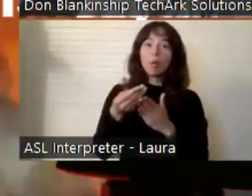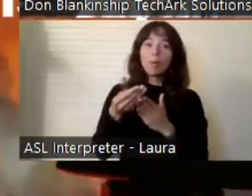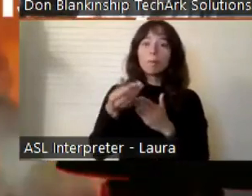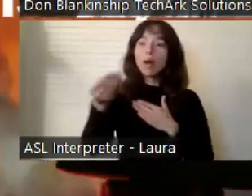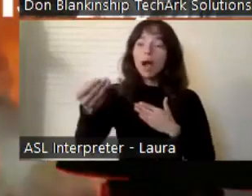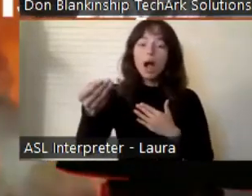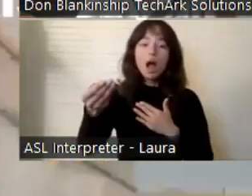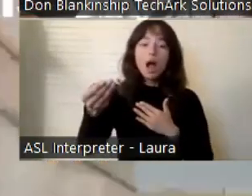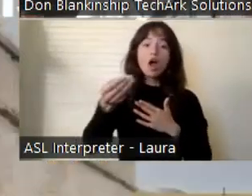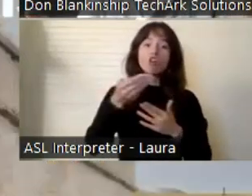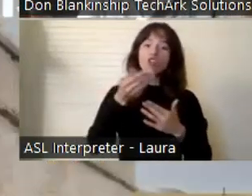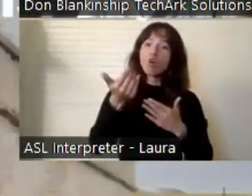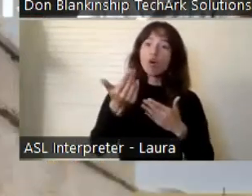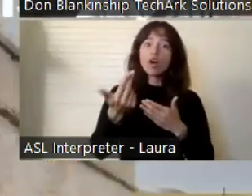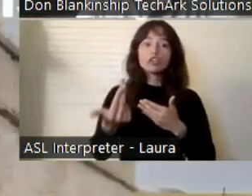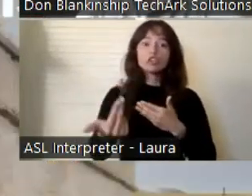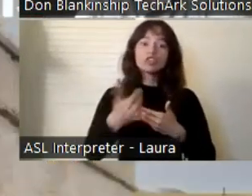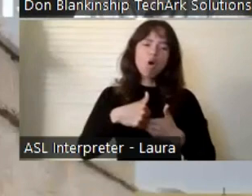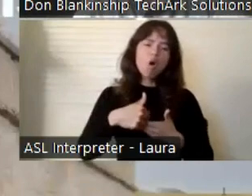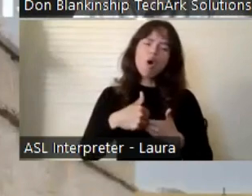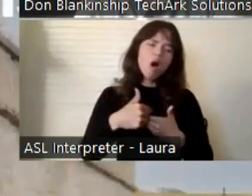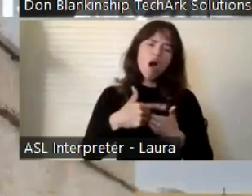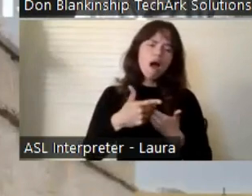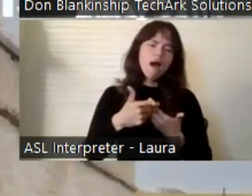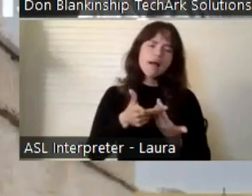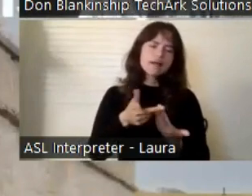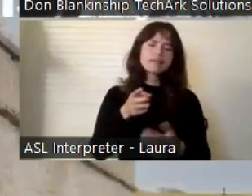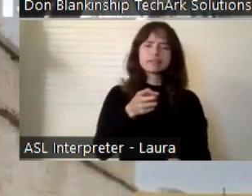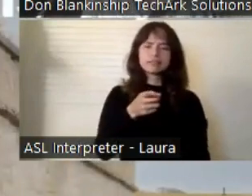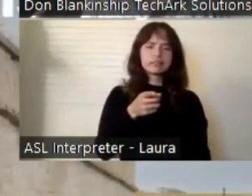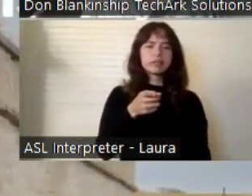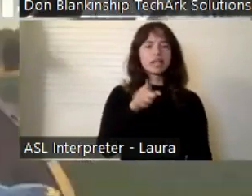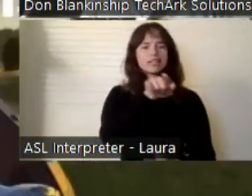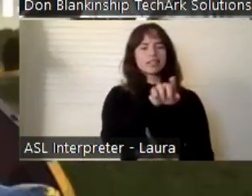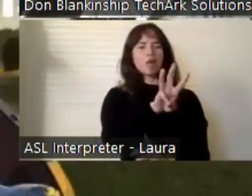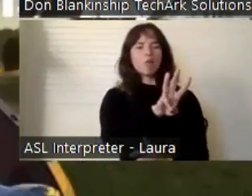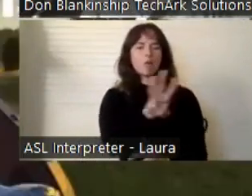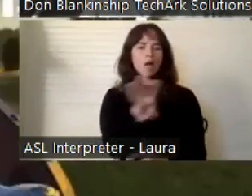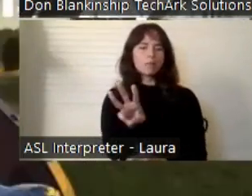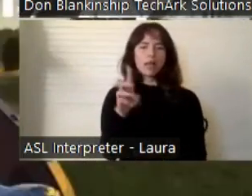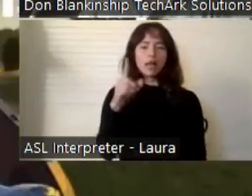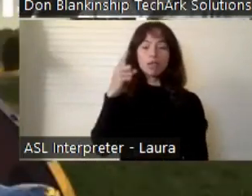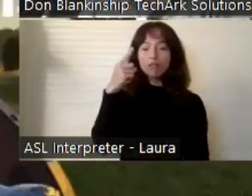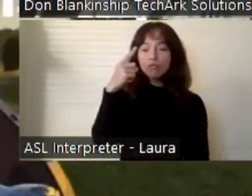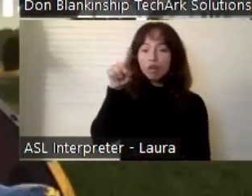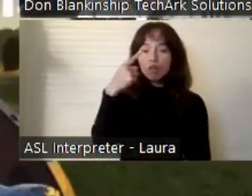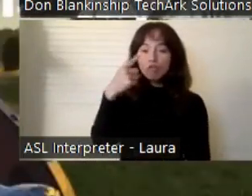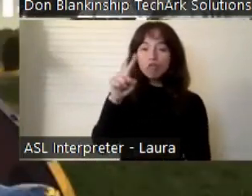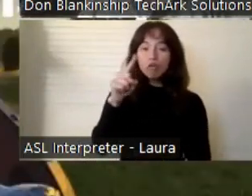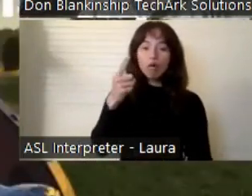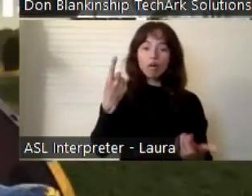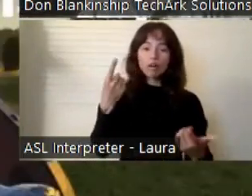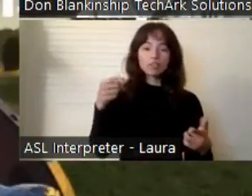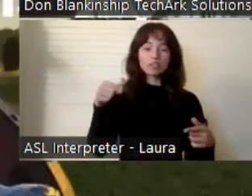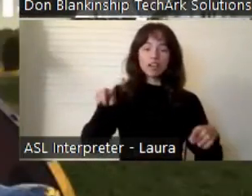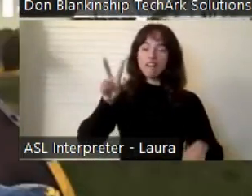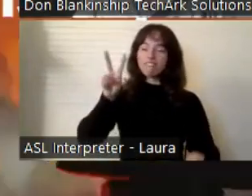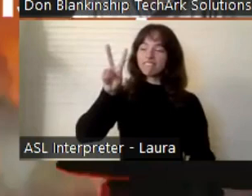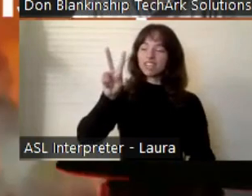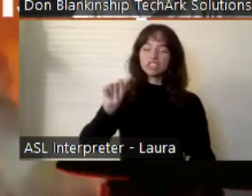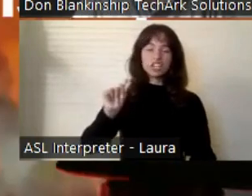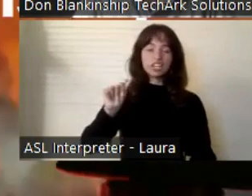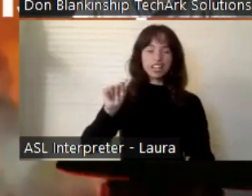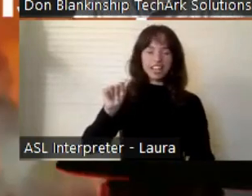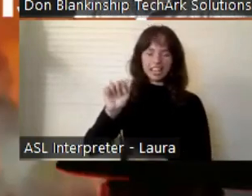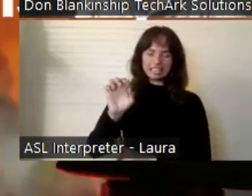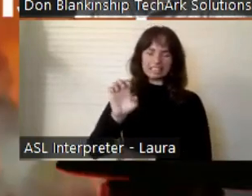really purchase directly from the website. Ultimately, it's a place where you can see all that Virginia, the southeastern coastal Virginia part of the